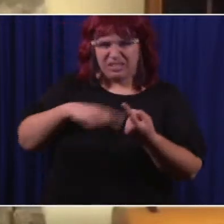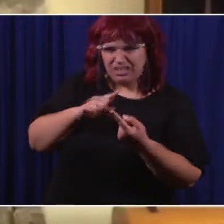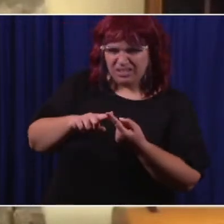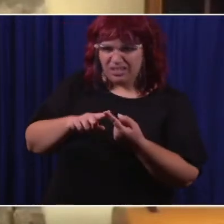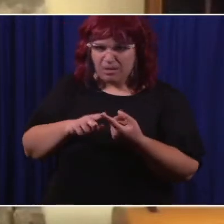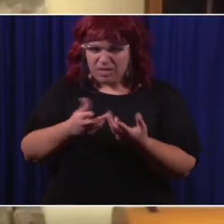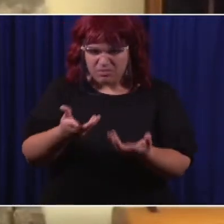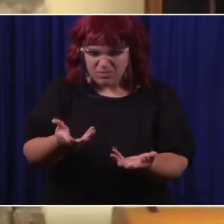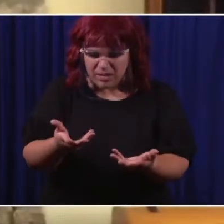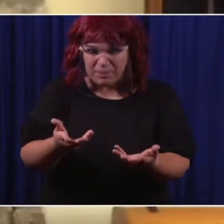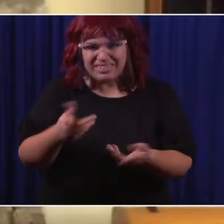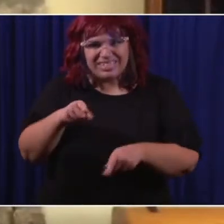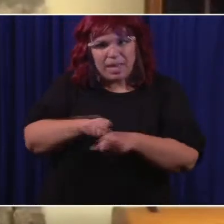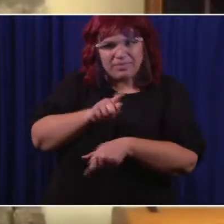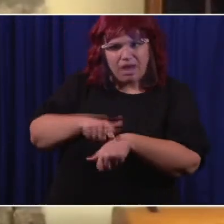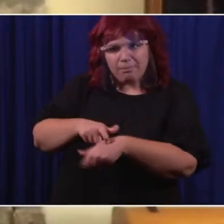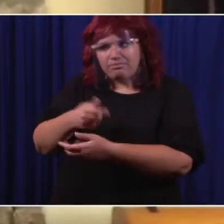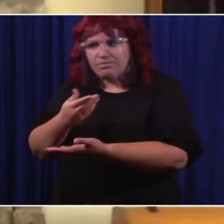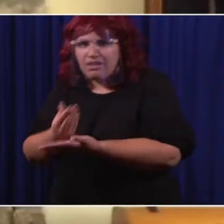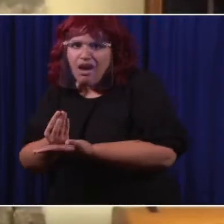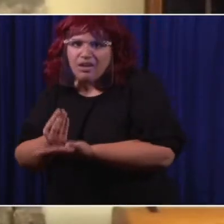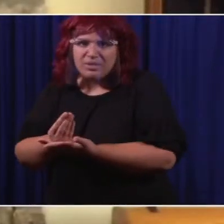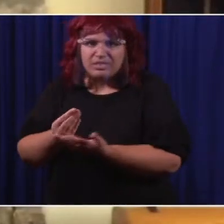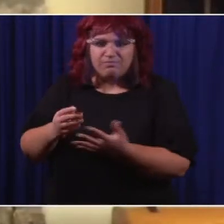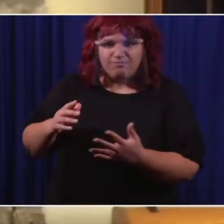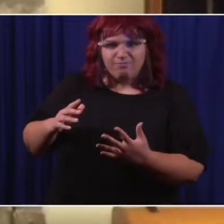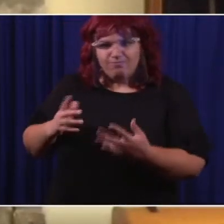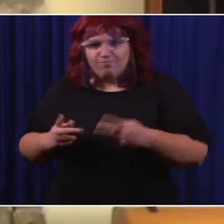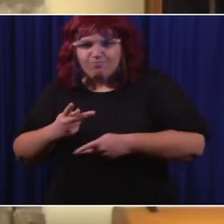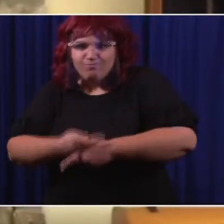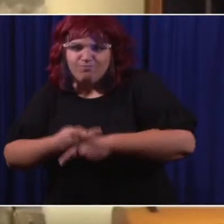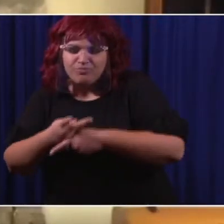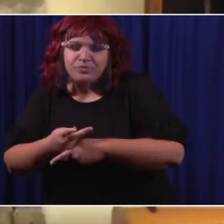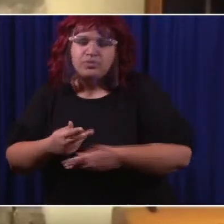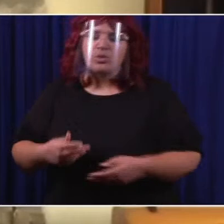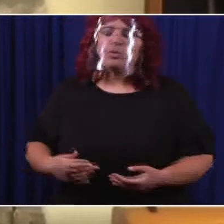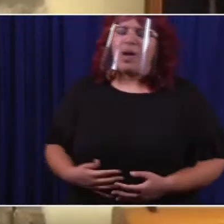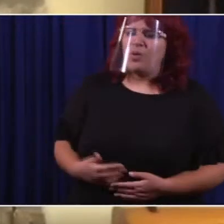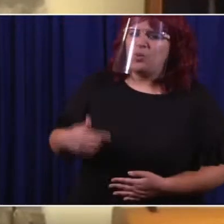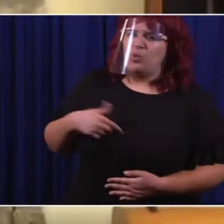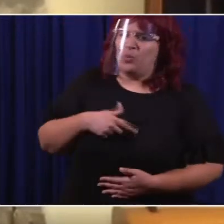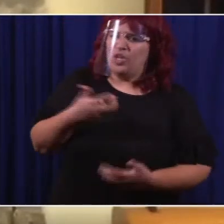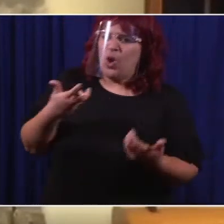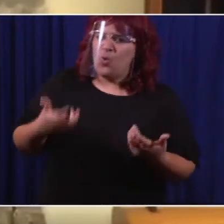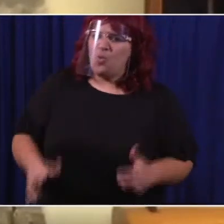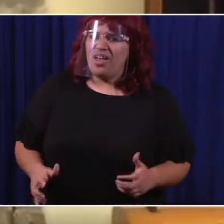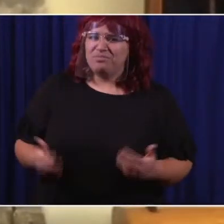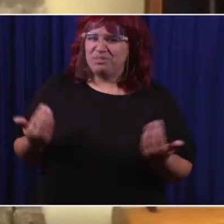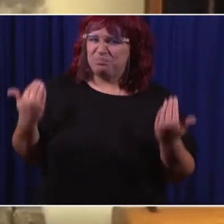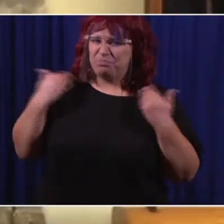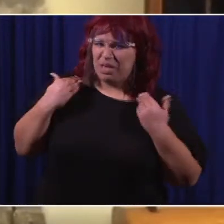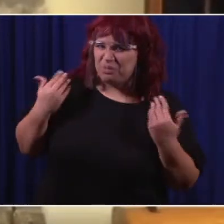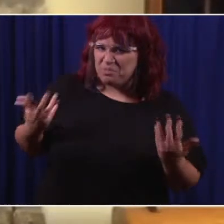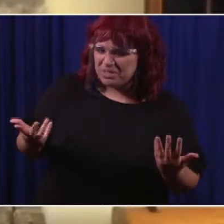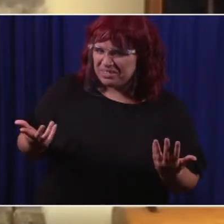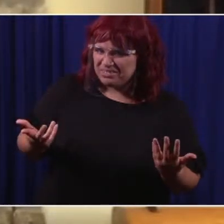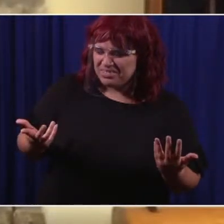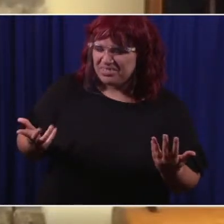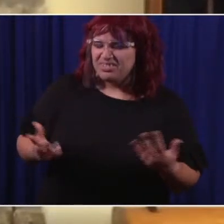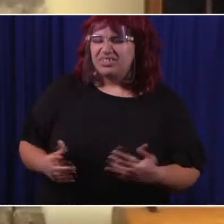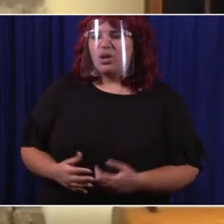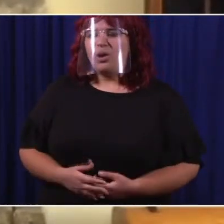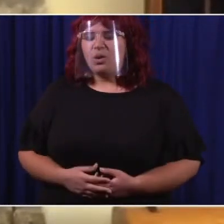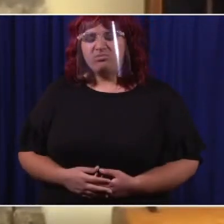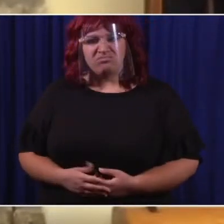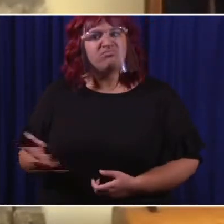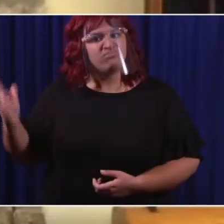and we also don't want them to stop doing elective surgeries. We had the period of time where they couldn't do it. When we made that